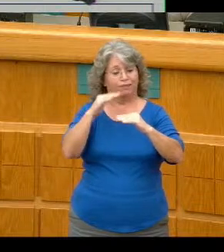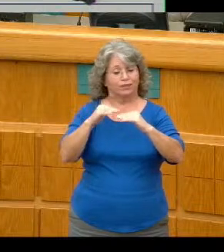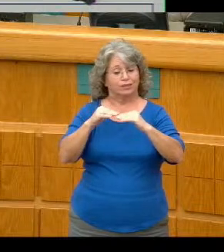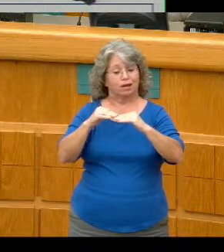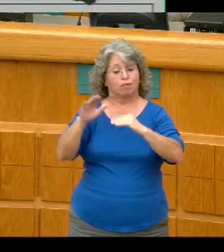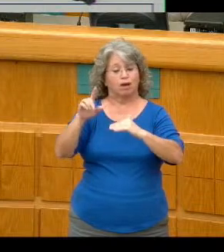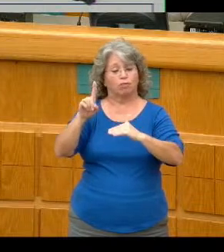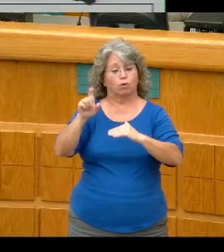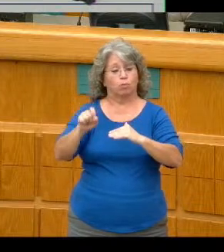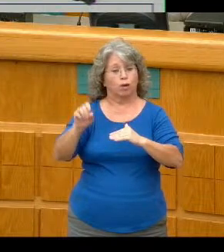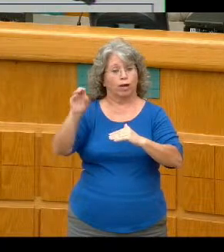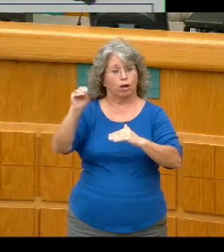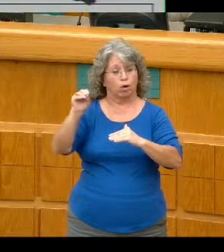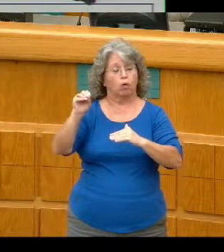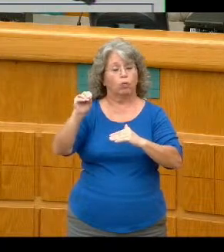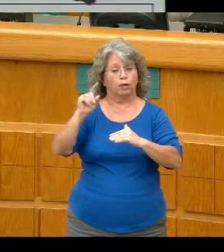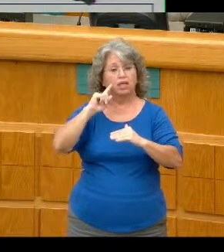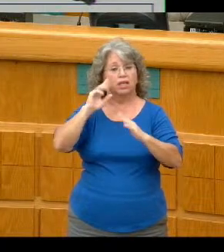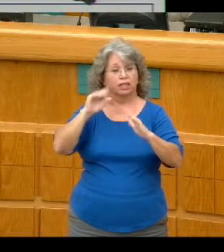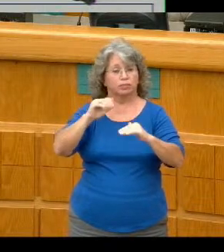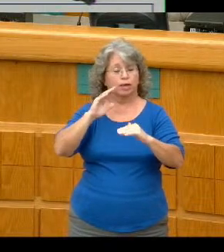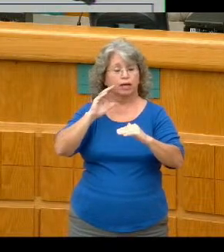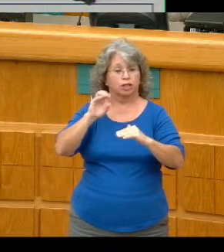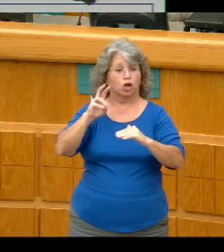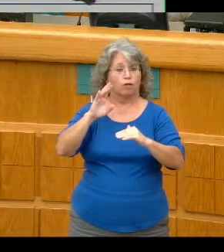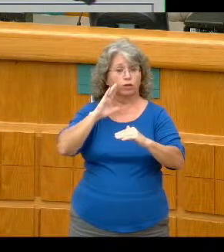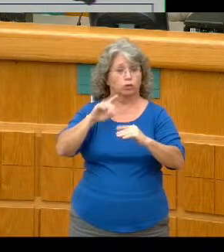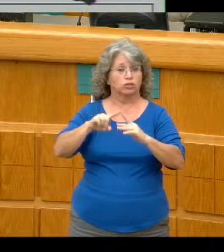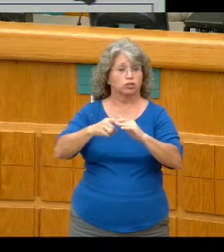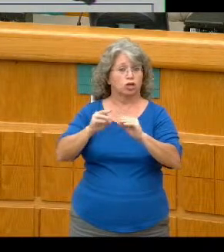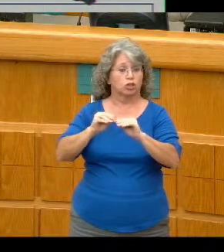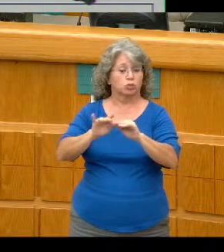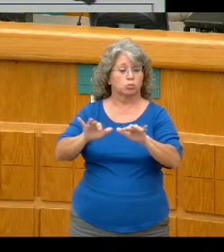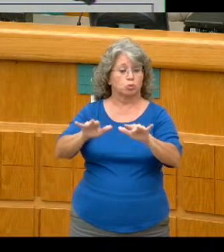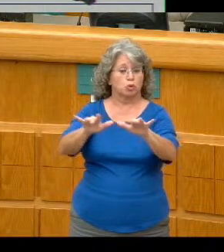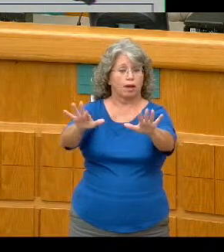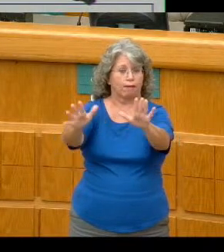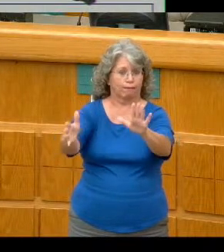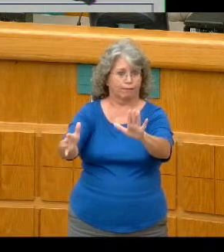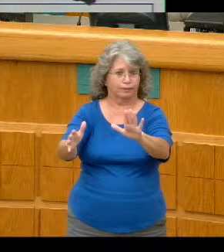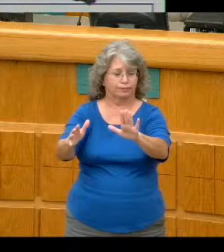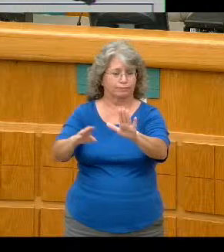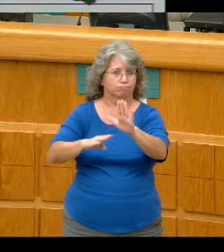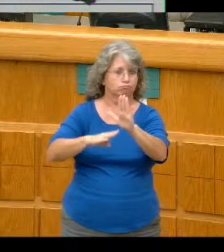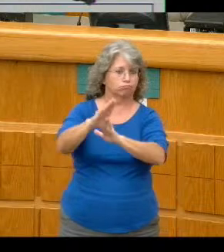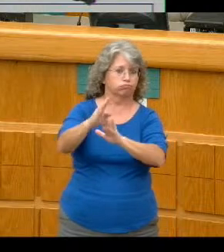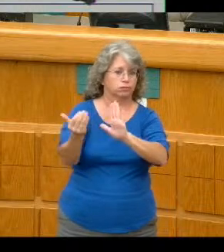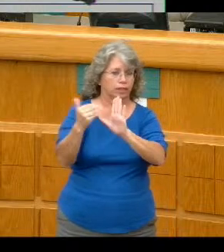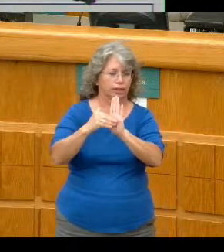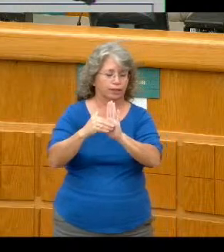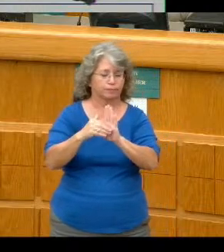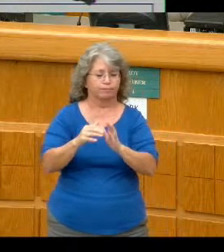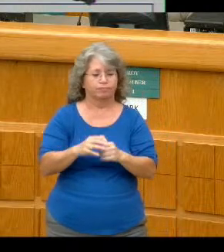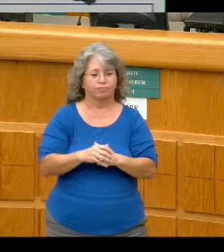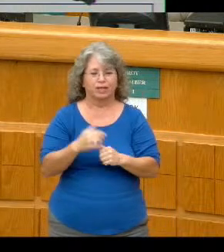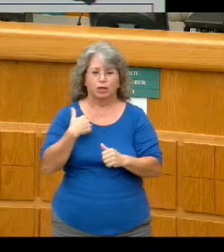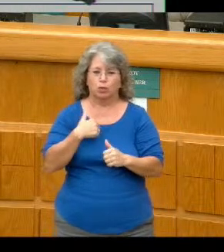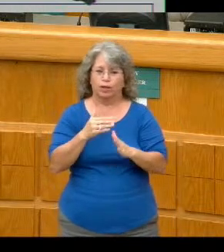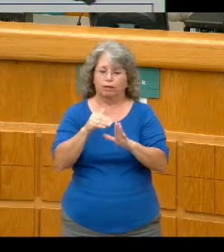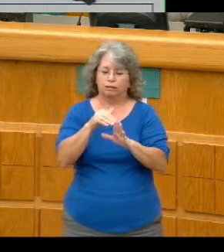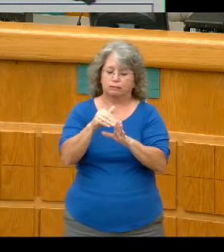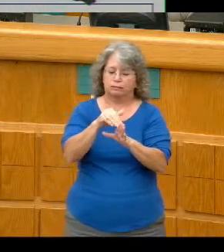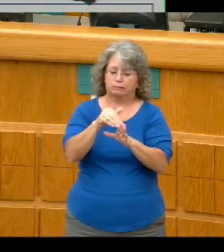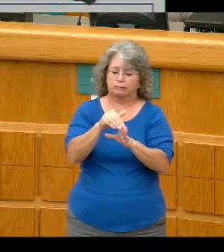if we go above 1.0, then we expect that COVID would start spreading again. And you can see that we're kind of oscillating around